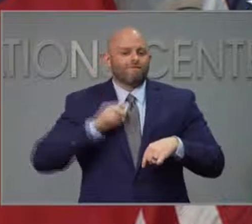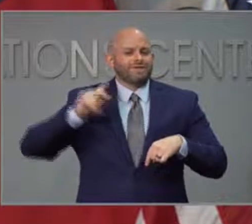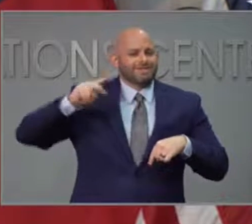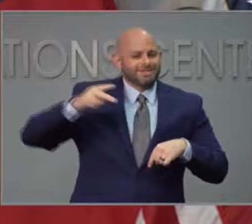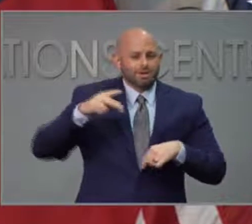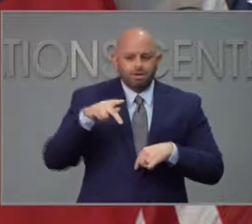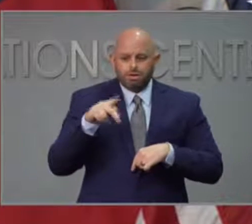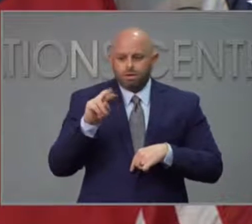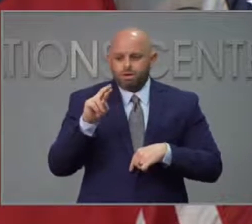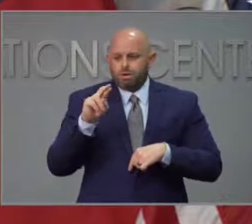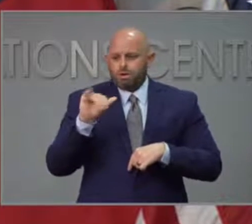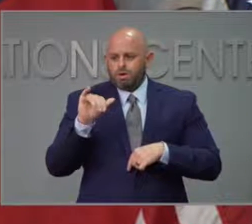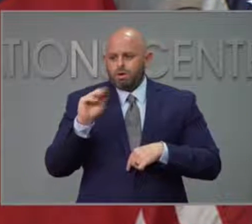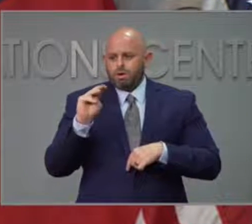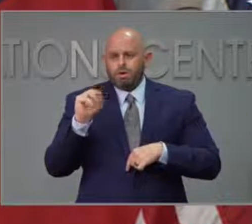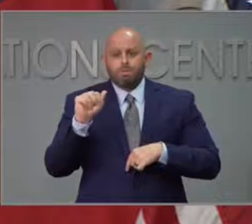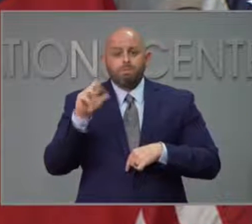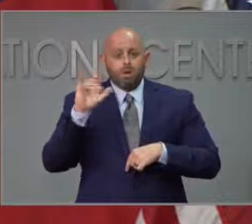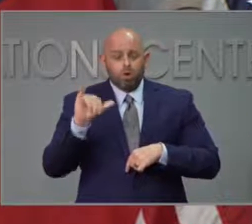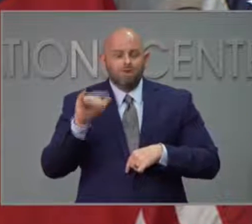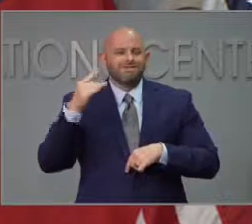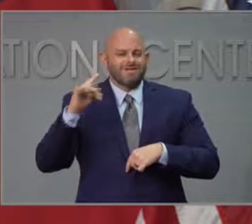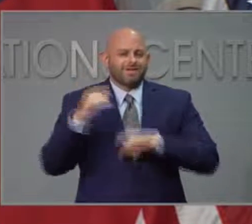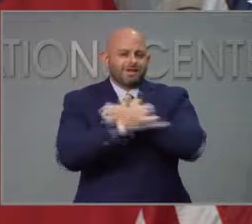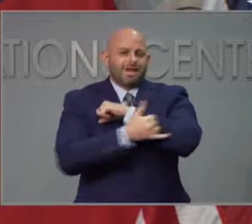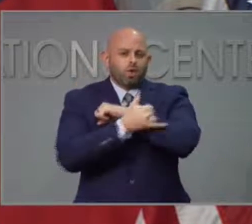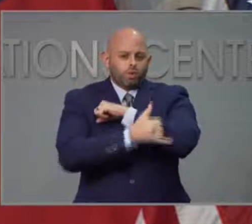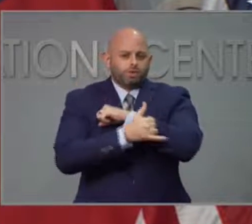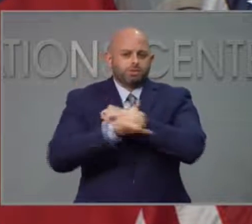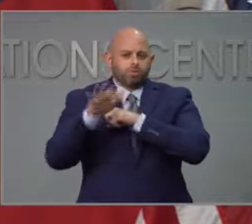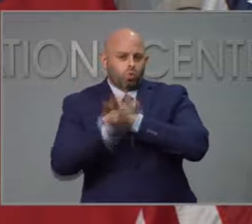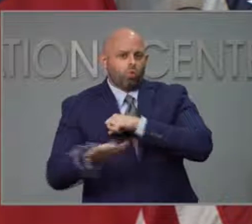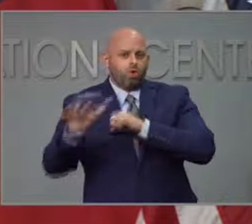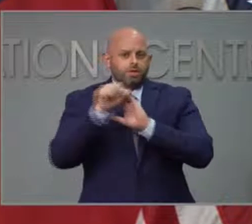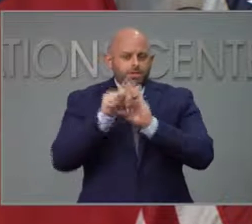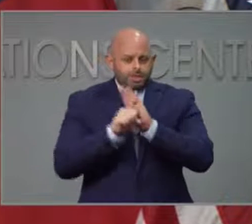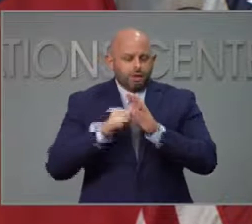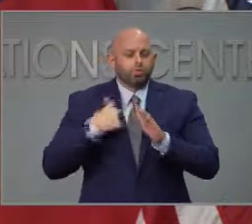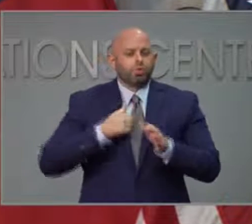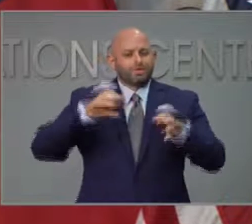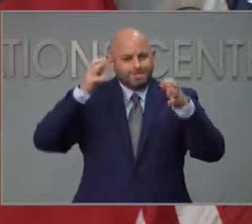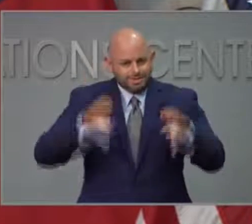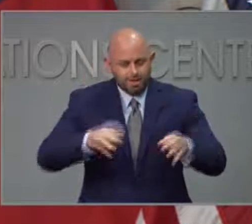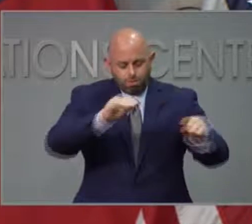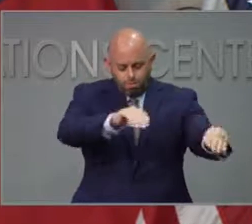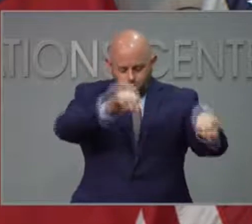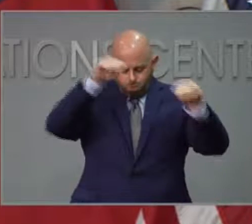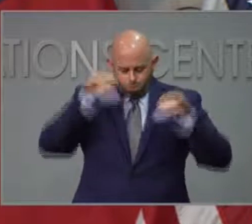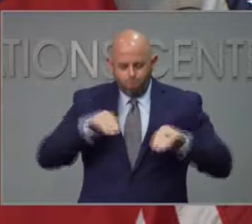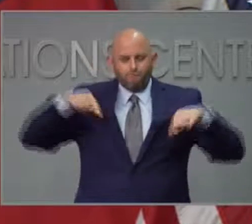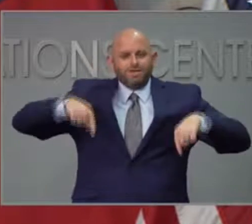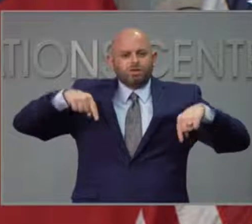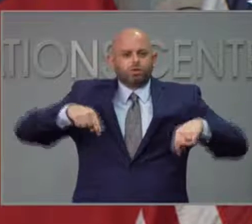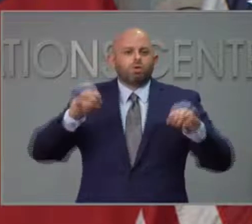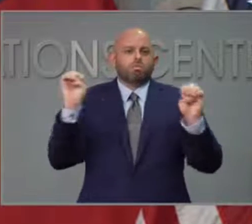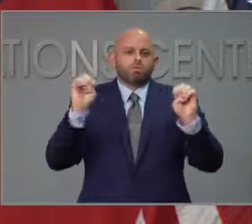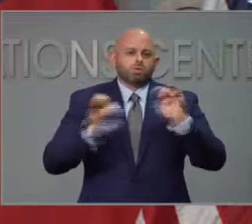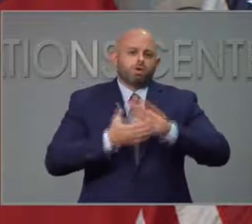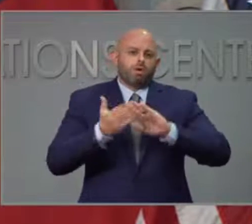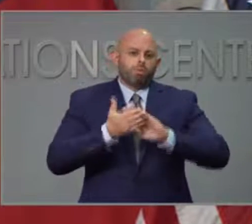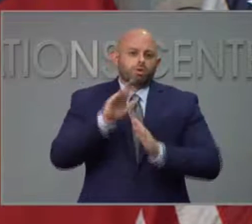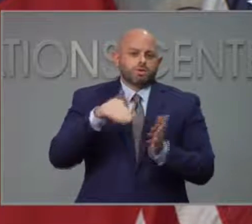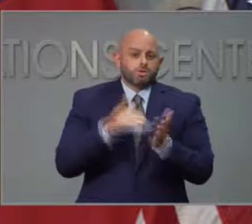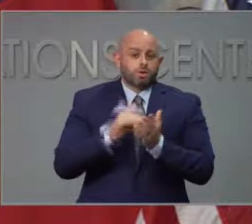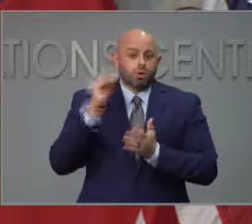new election that were held in 18 counties across the state, we did locate here at the Emergency Operations Center in